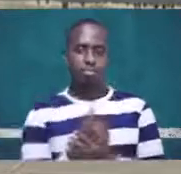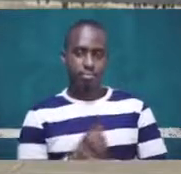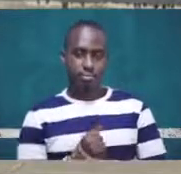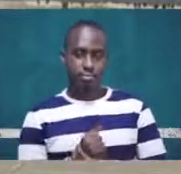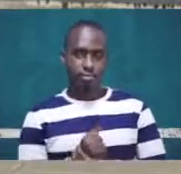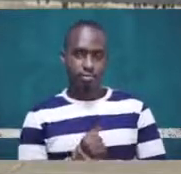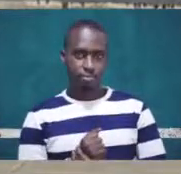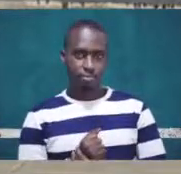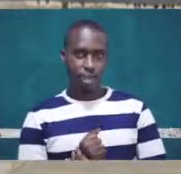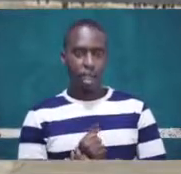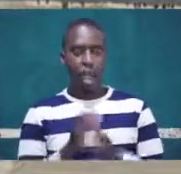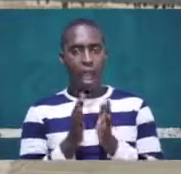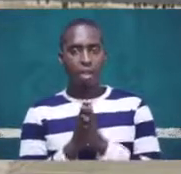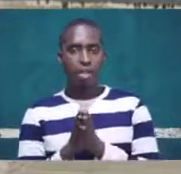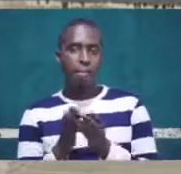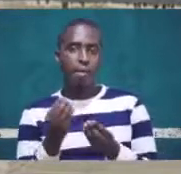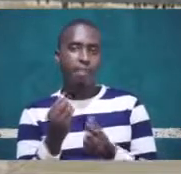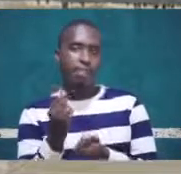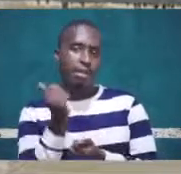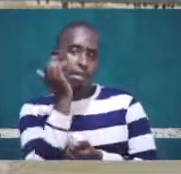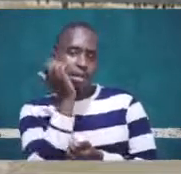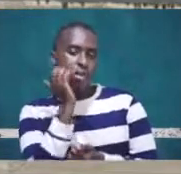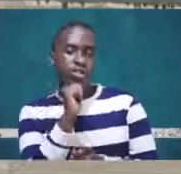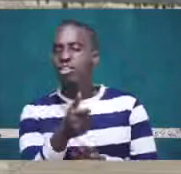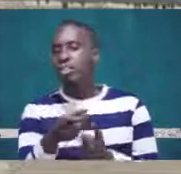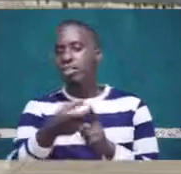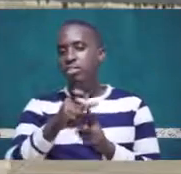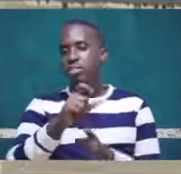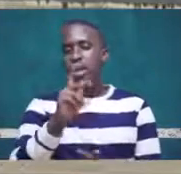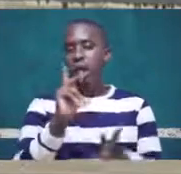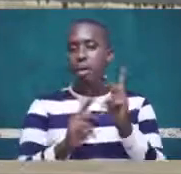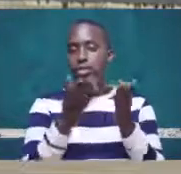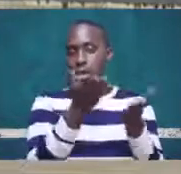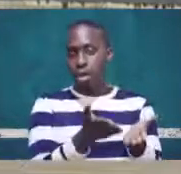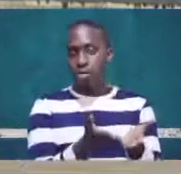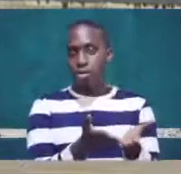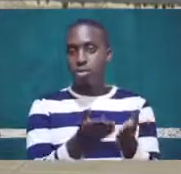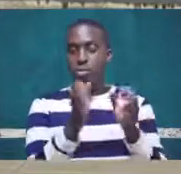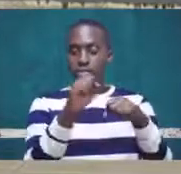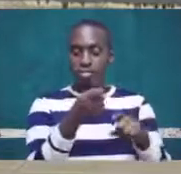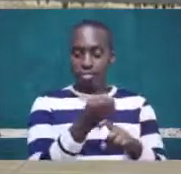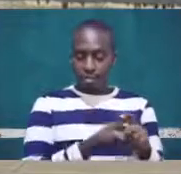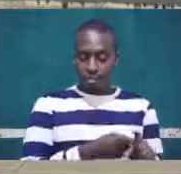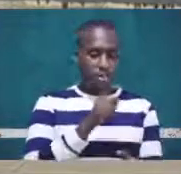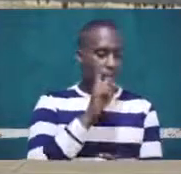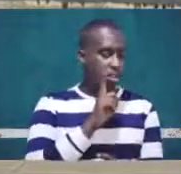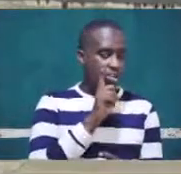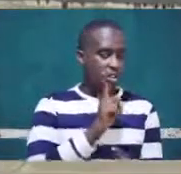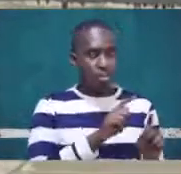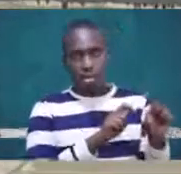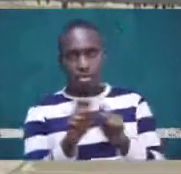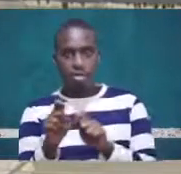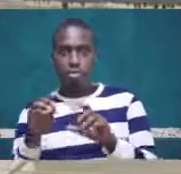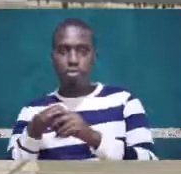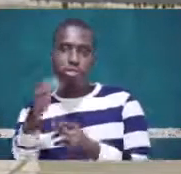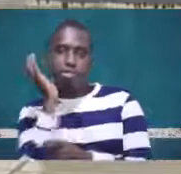has increased, and the price of beans have not increased. So consumers here will shift from peas, and the demand